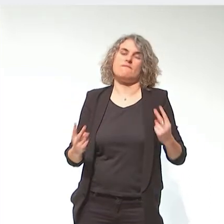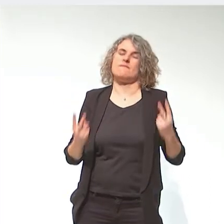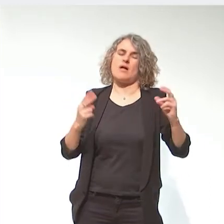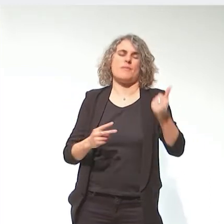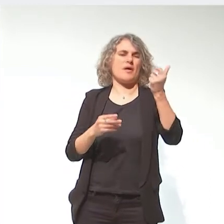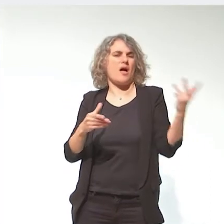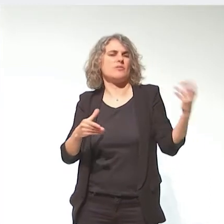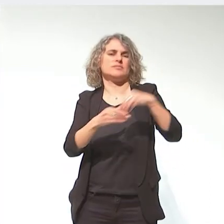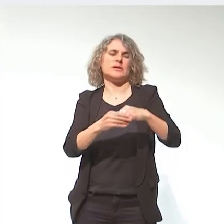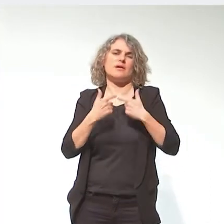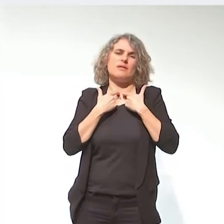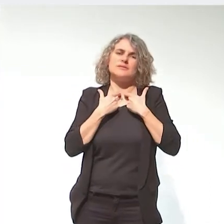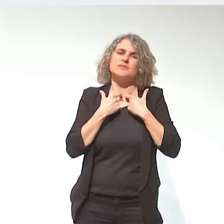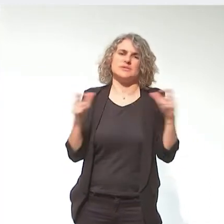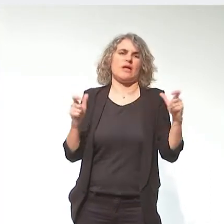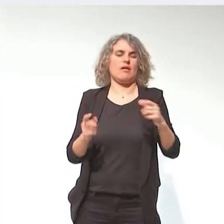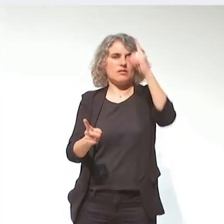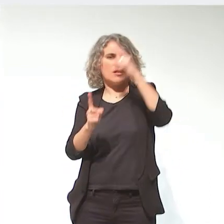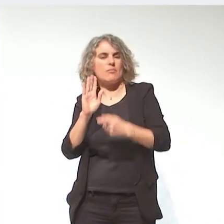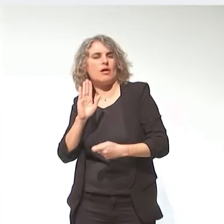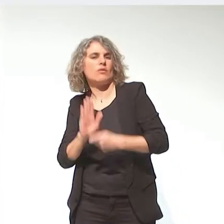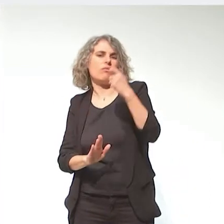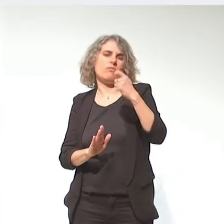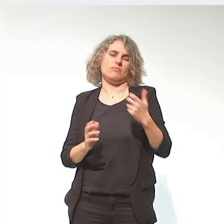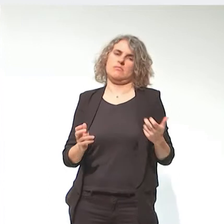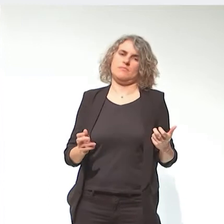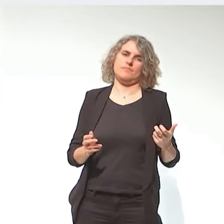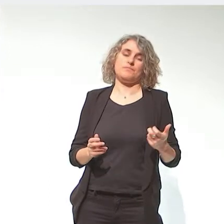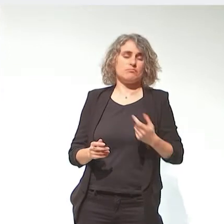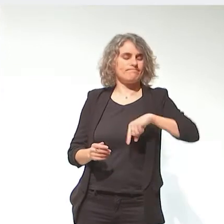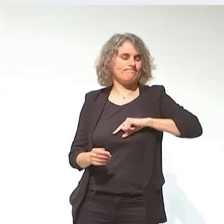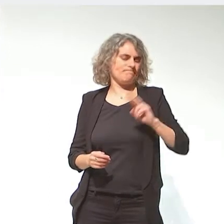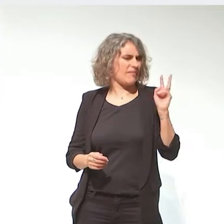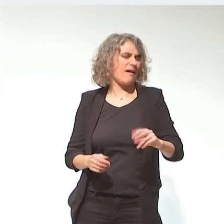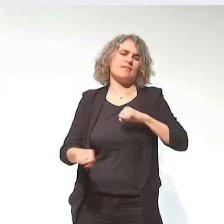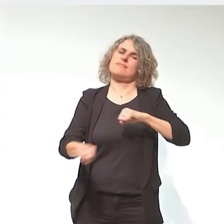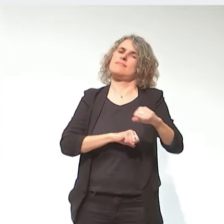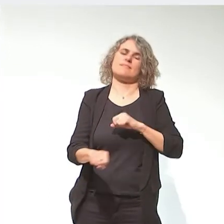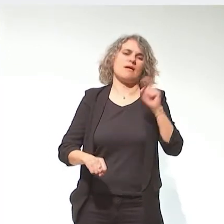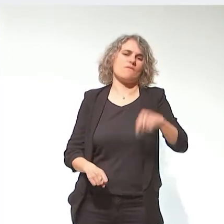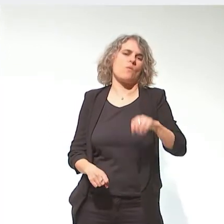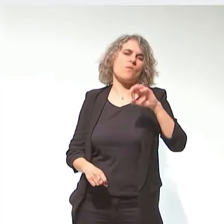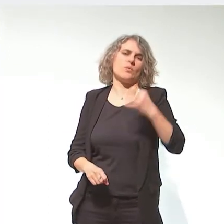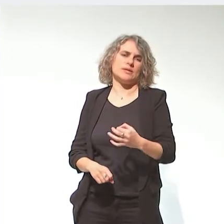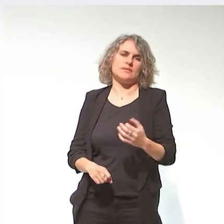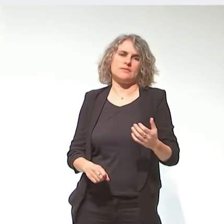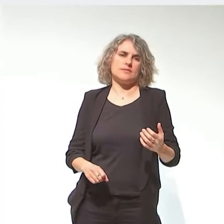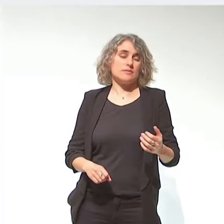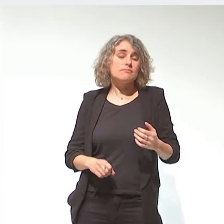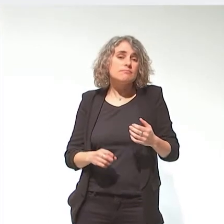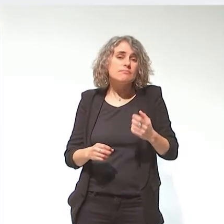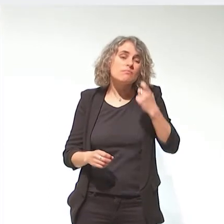it recognizes the considerable need for action in this area, as demonstrated by the gaps in outcomes